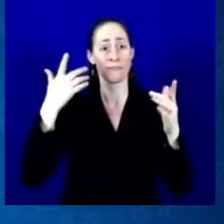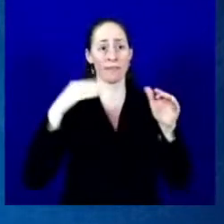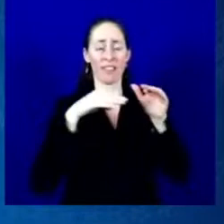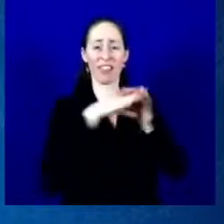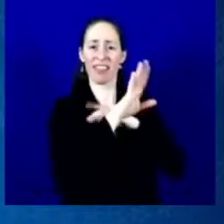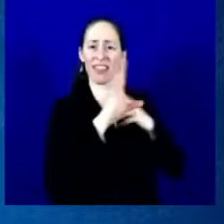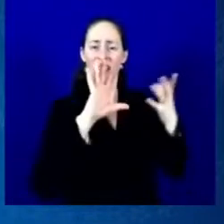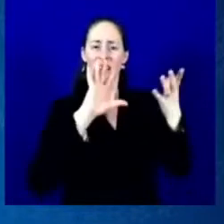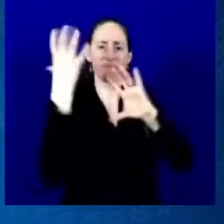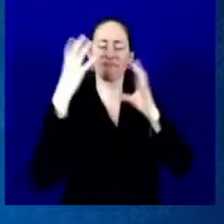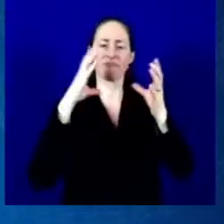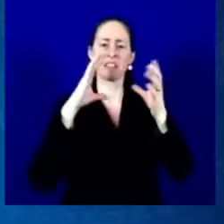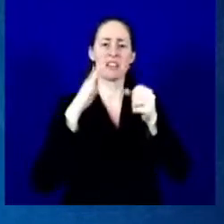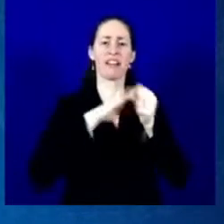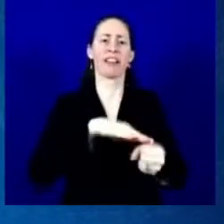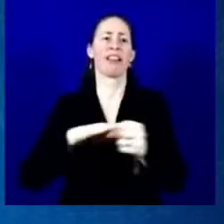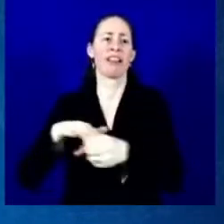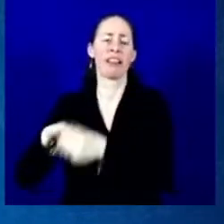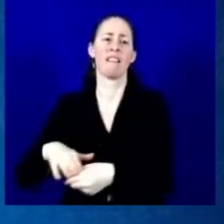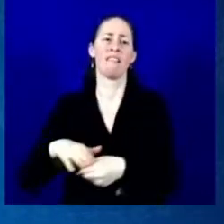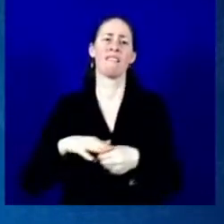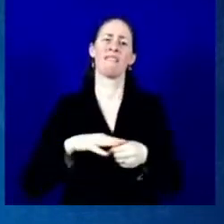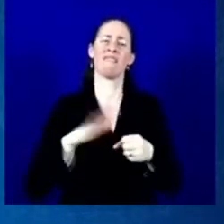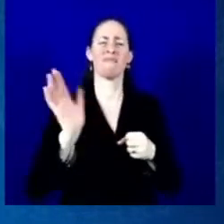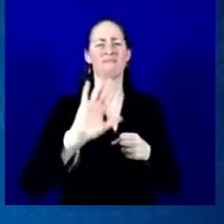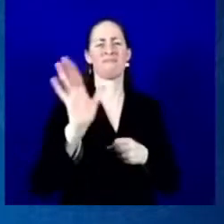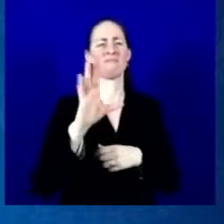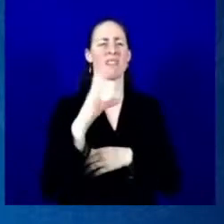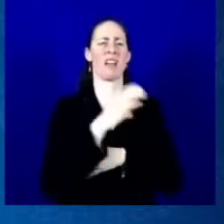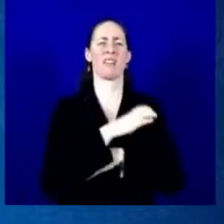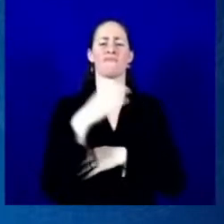Voting Rights Act and send it to my desk right away.